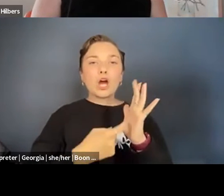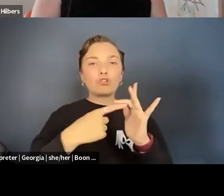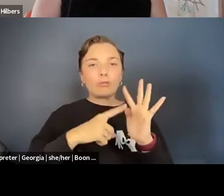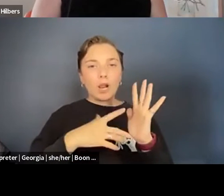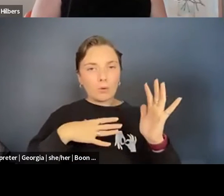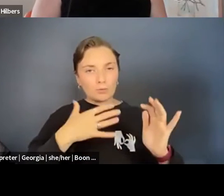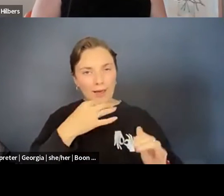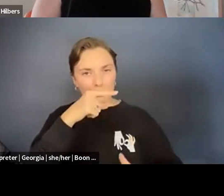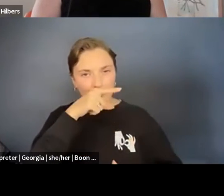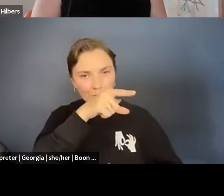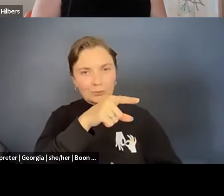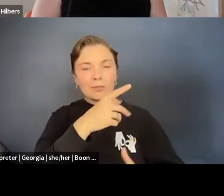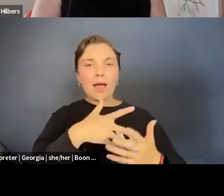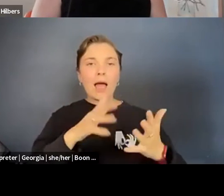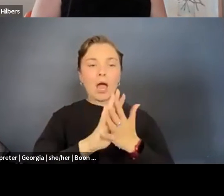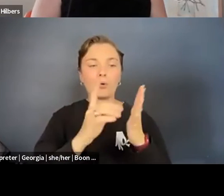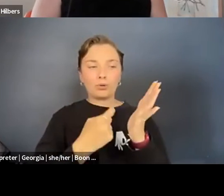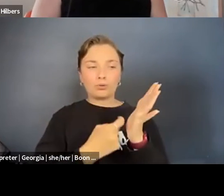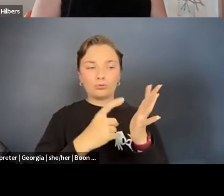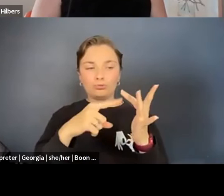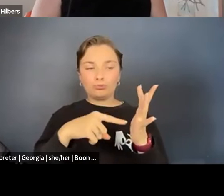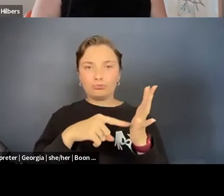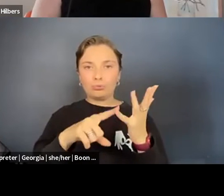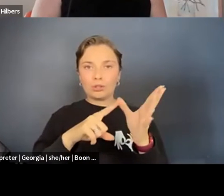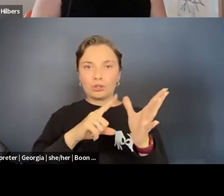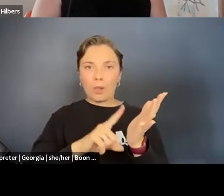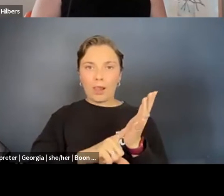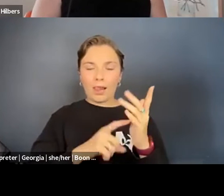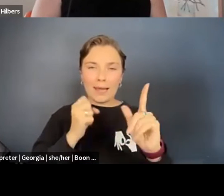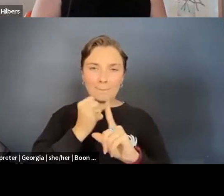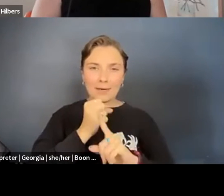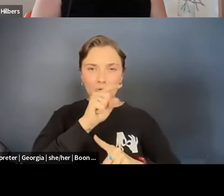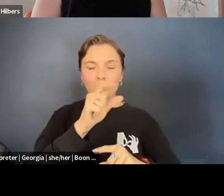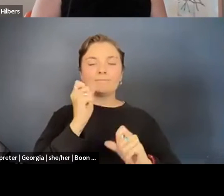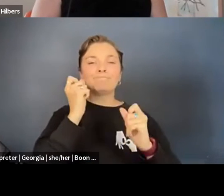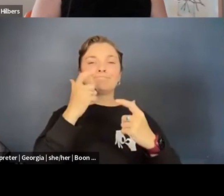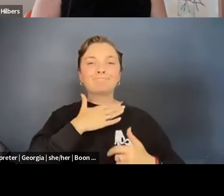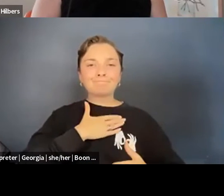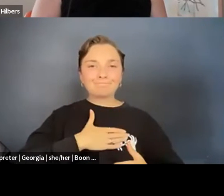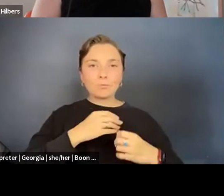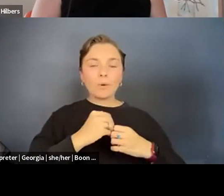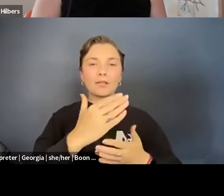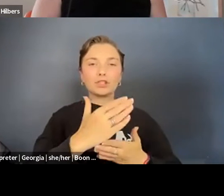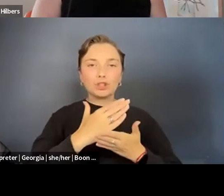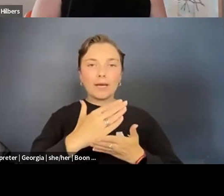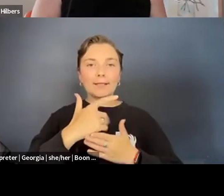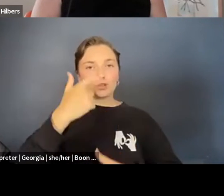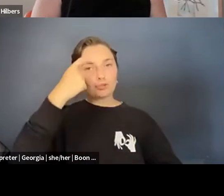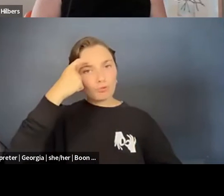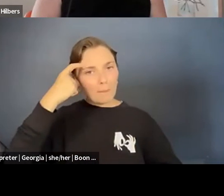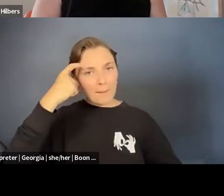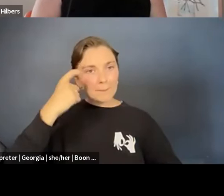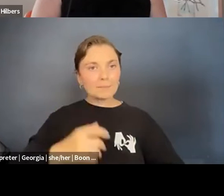about how ritual has impacted your coming to terms with shared trauma.